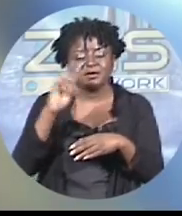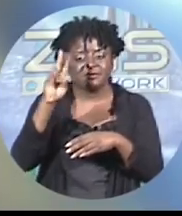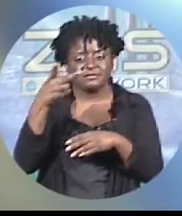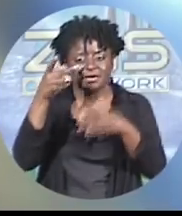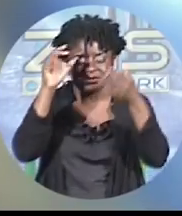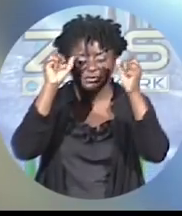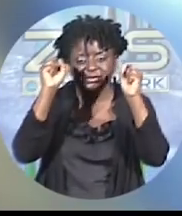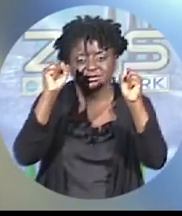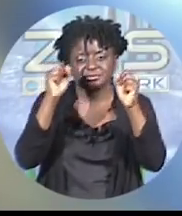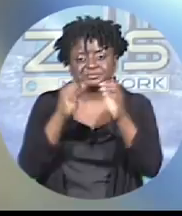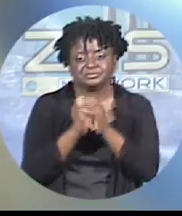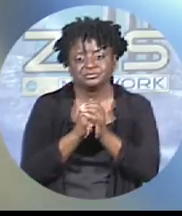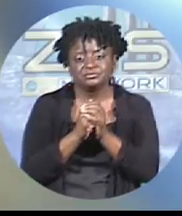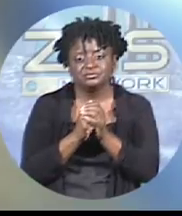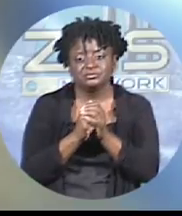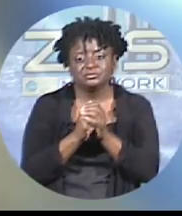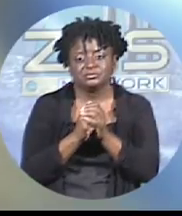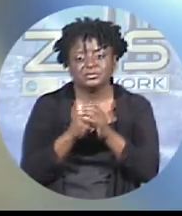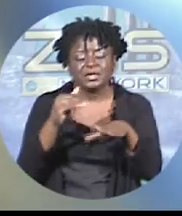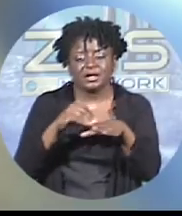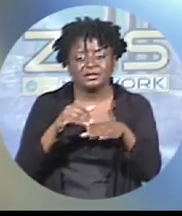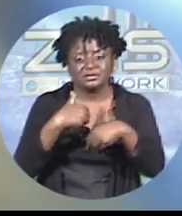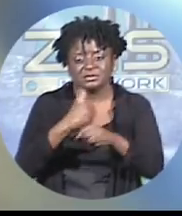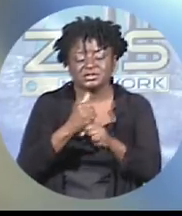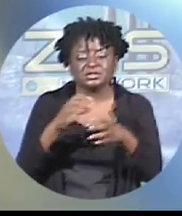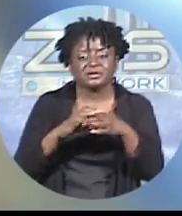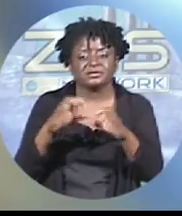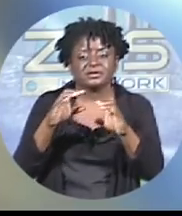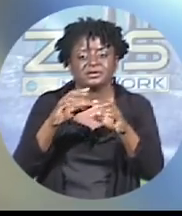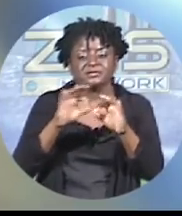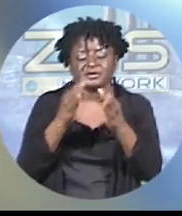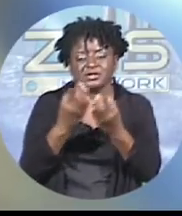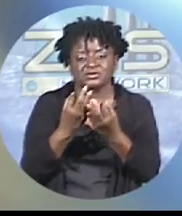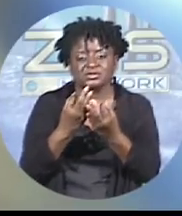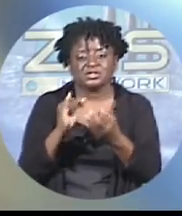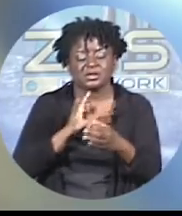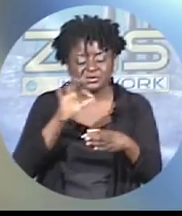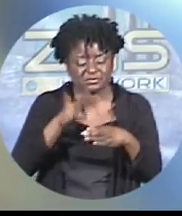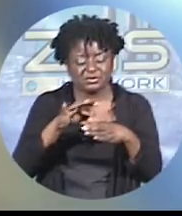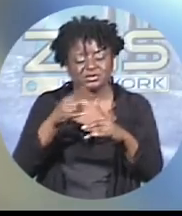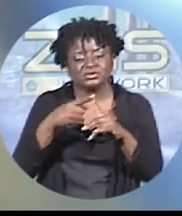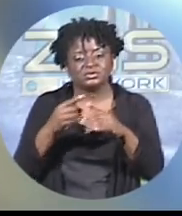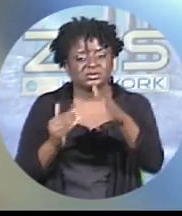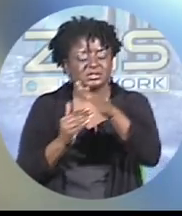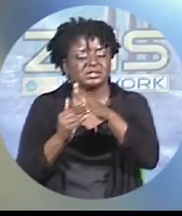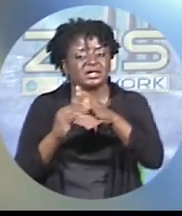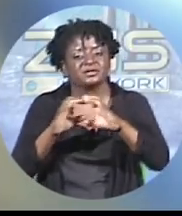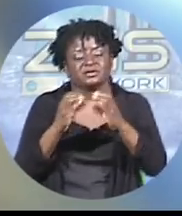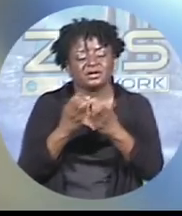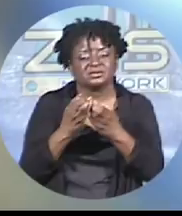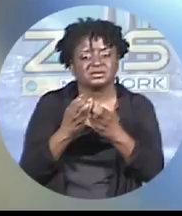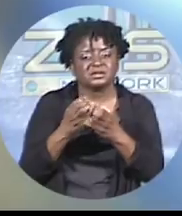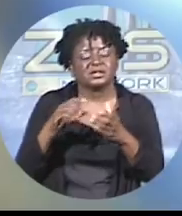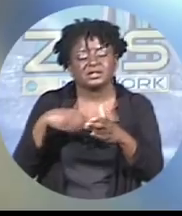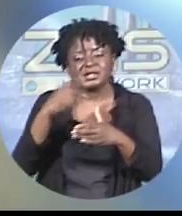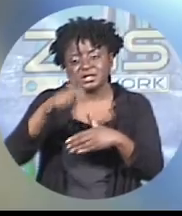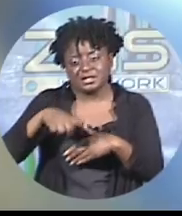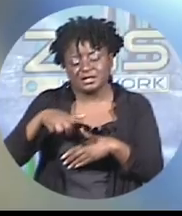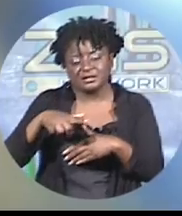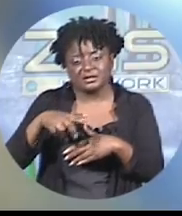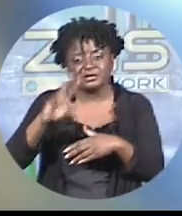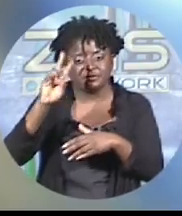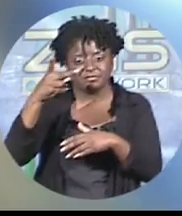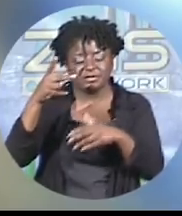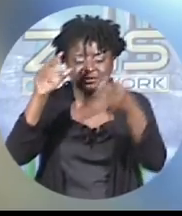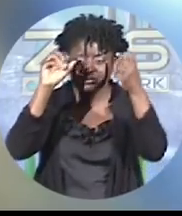the formation of that federation, I was voted to the Executive Council, and then later in Brussels, they voted me as vice president. I